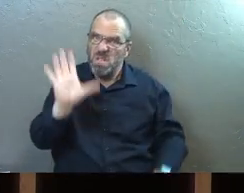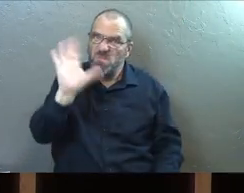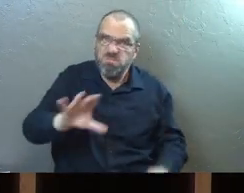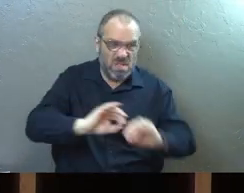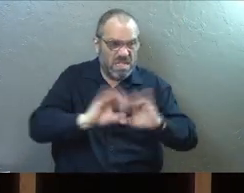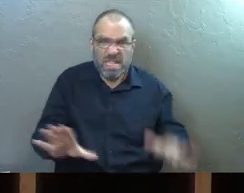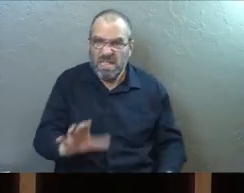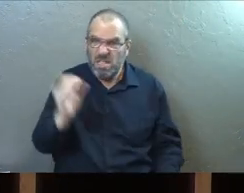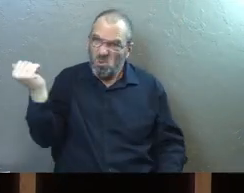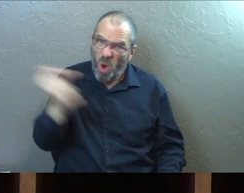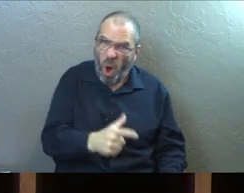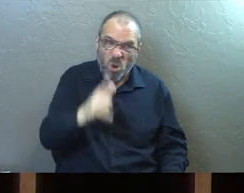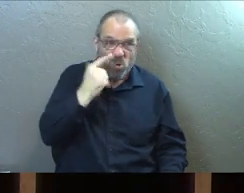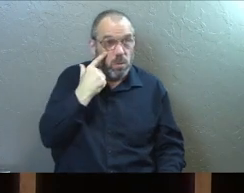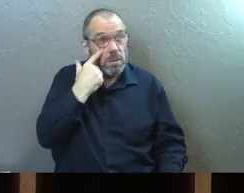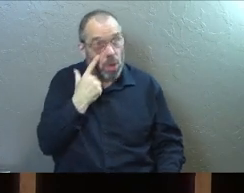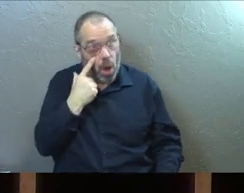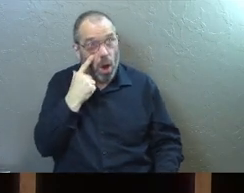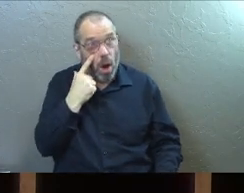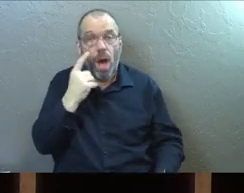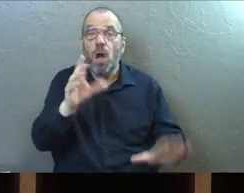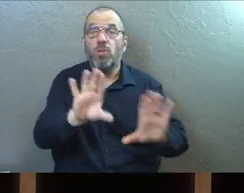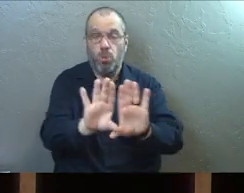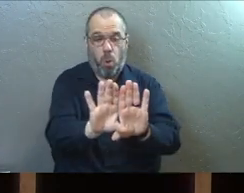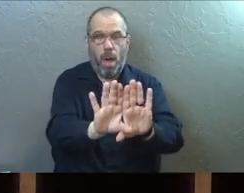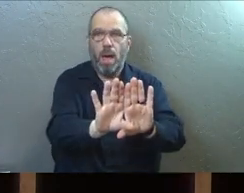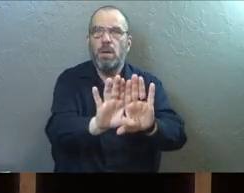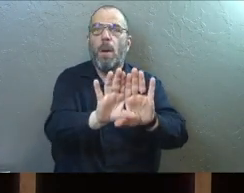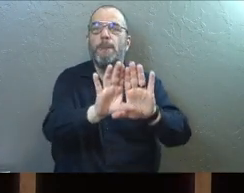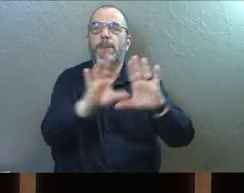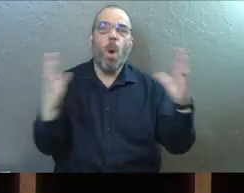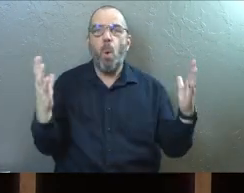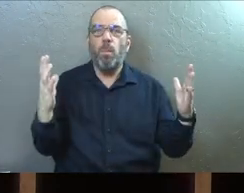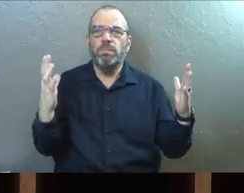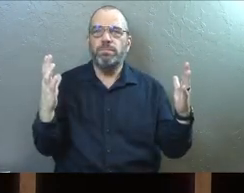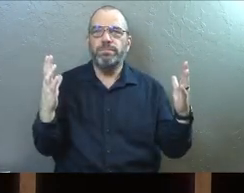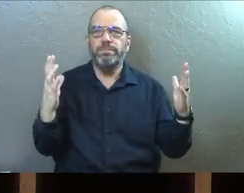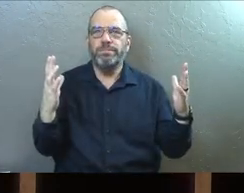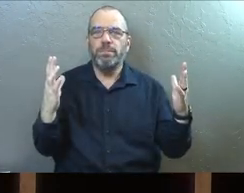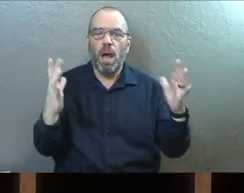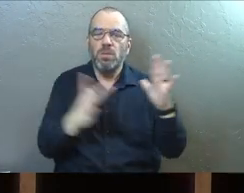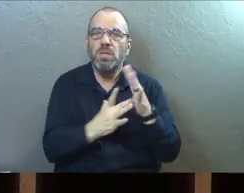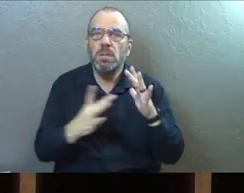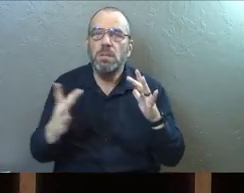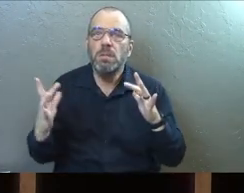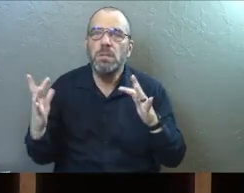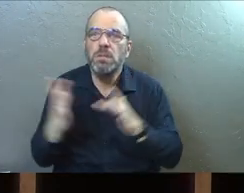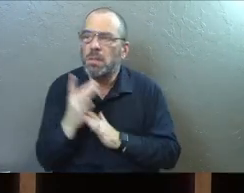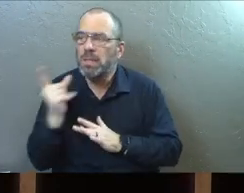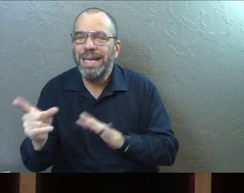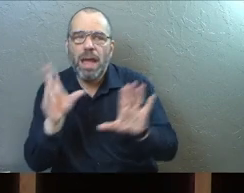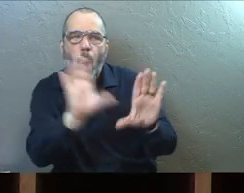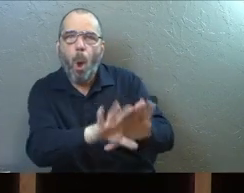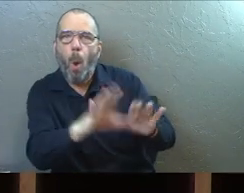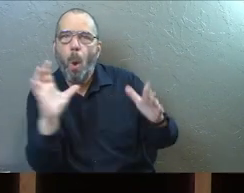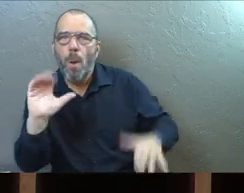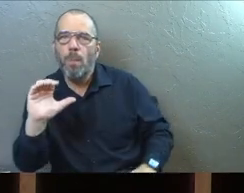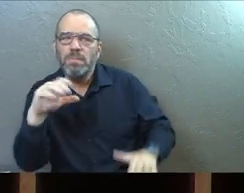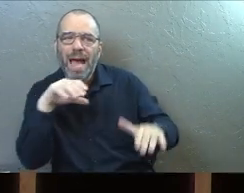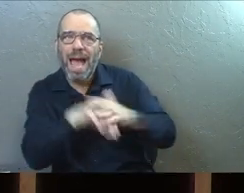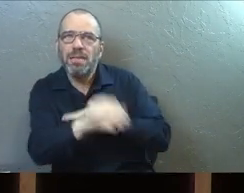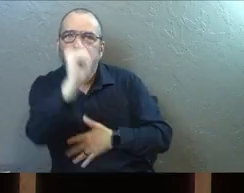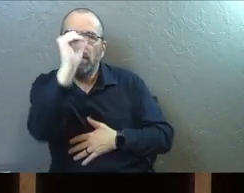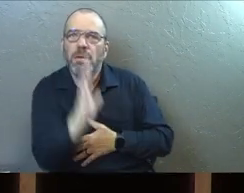making it clear to anybody who saw it, the doorway is now open. And so Jesus opened the door to access